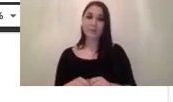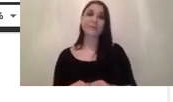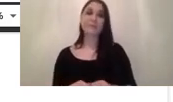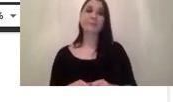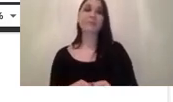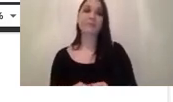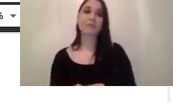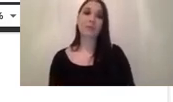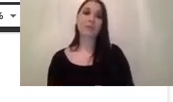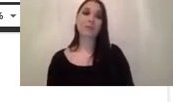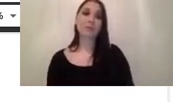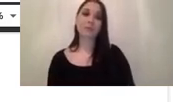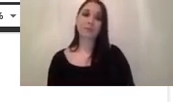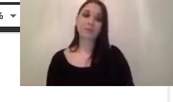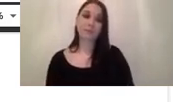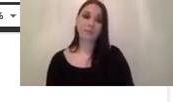um